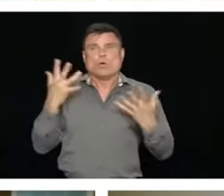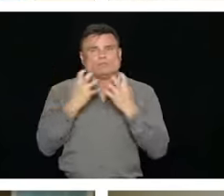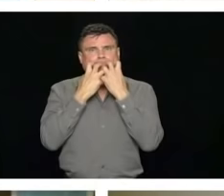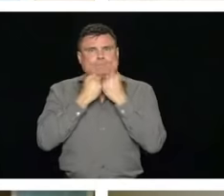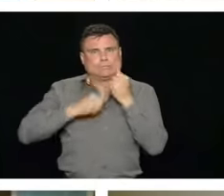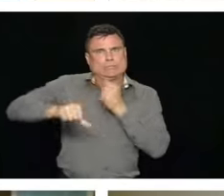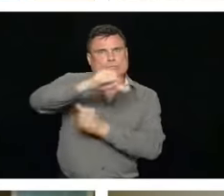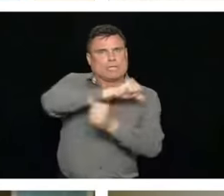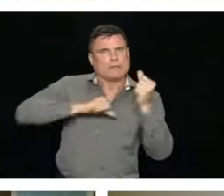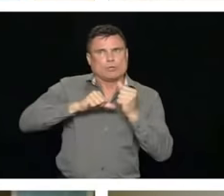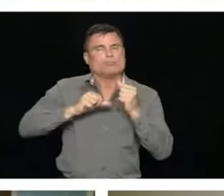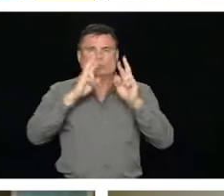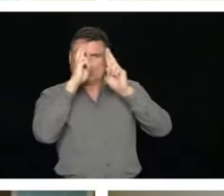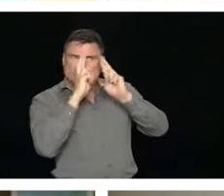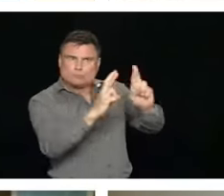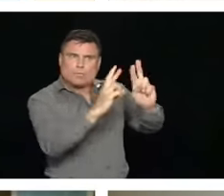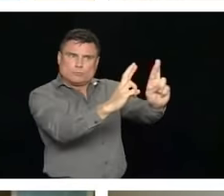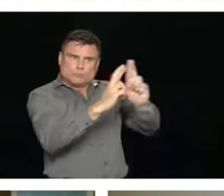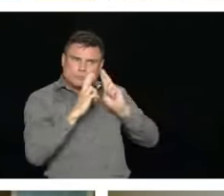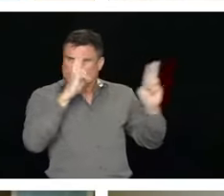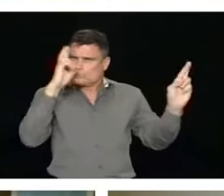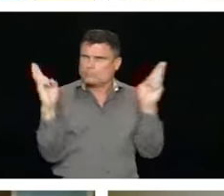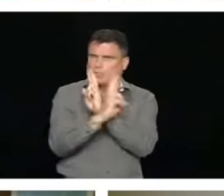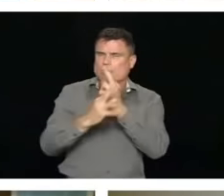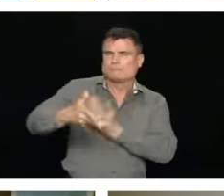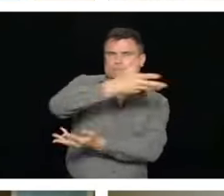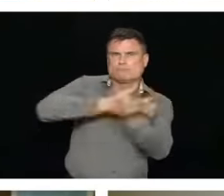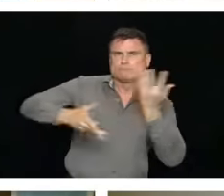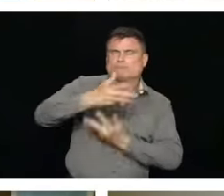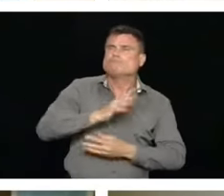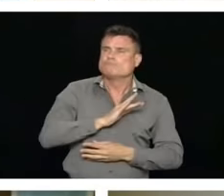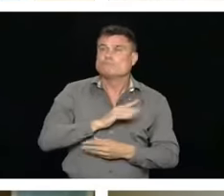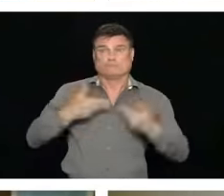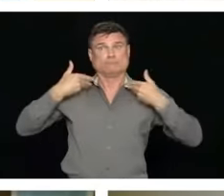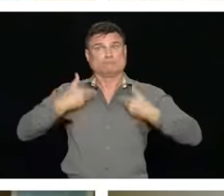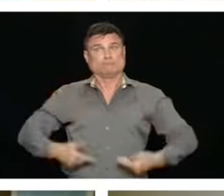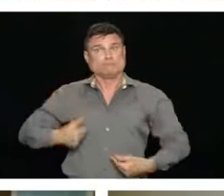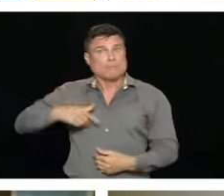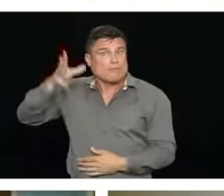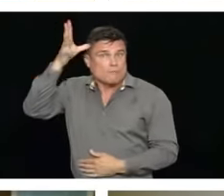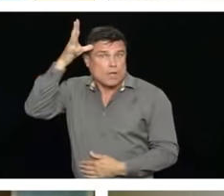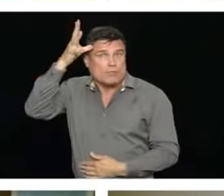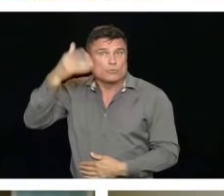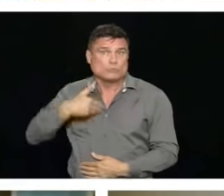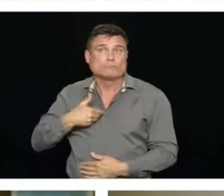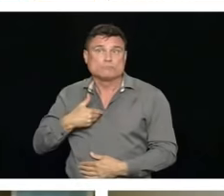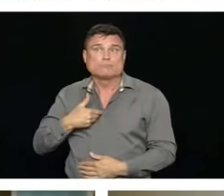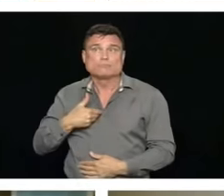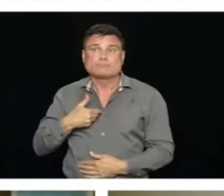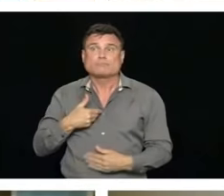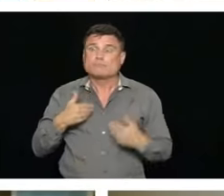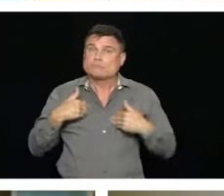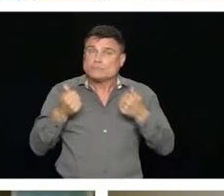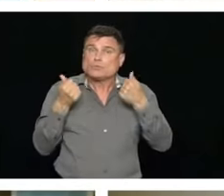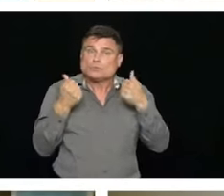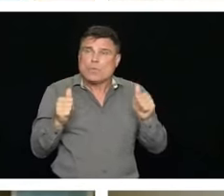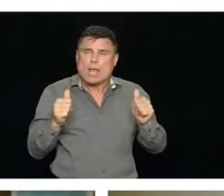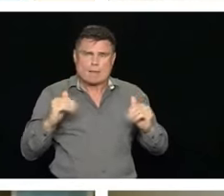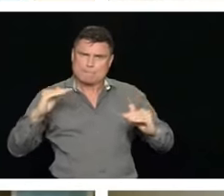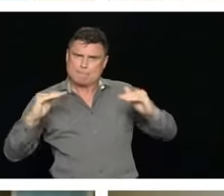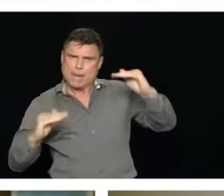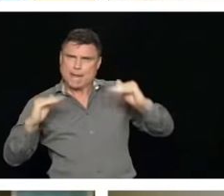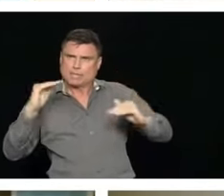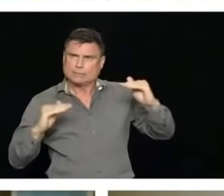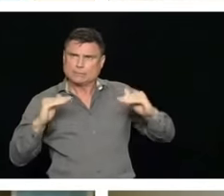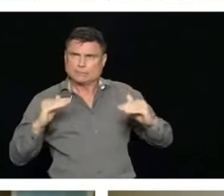well, trying to balance full-time jobs while working with teachers to help with our kids and their schoolwork. It has